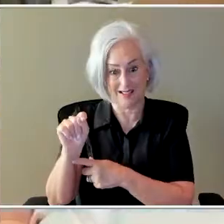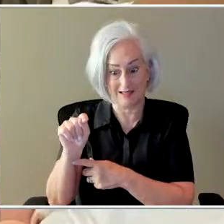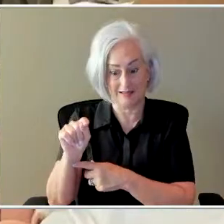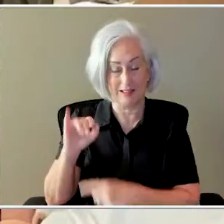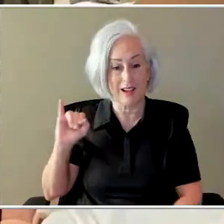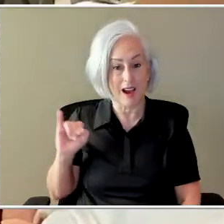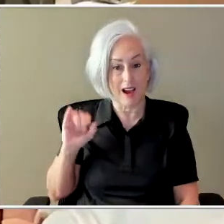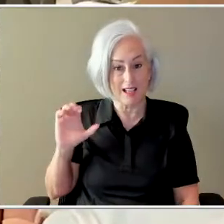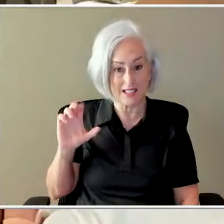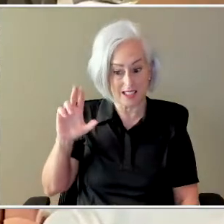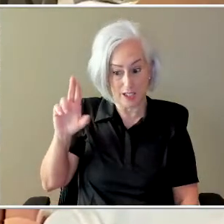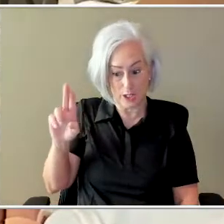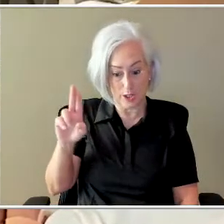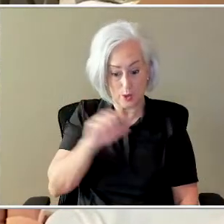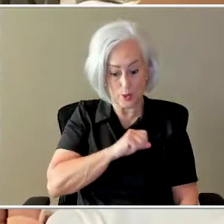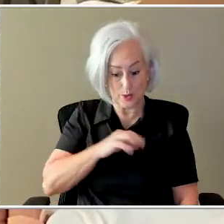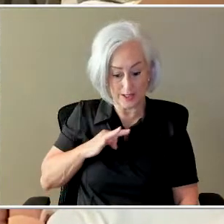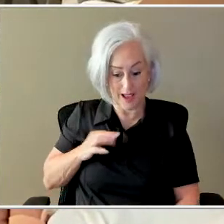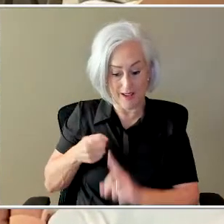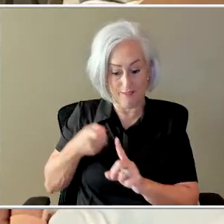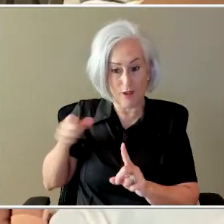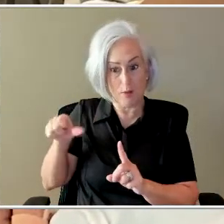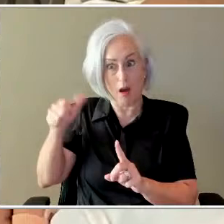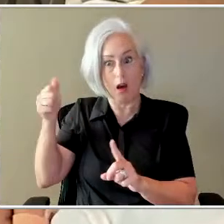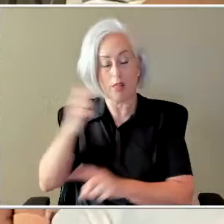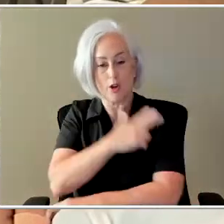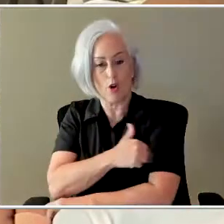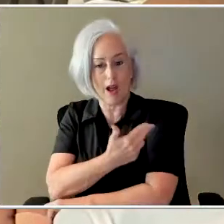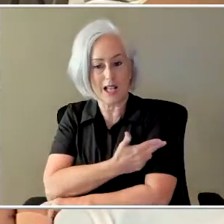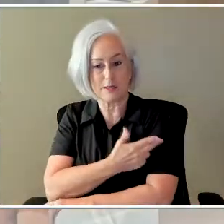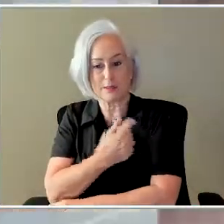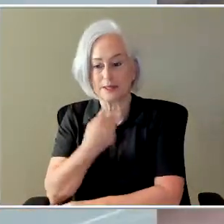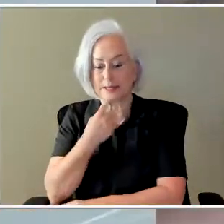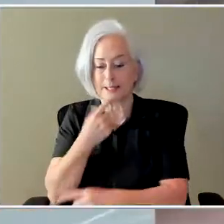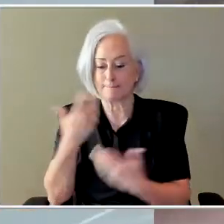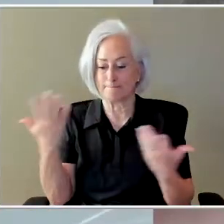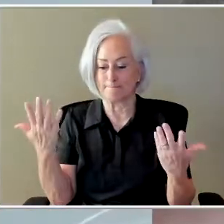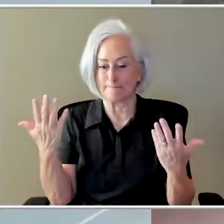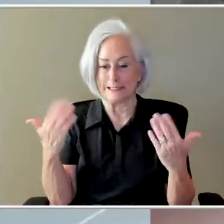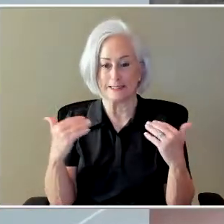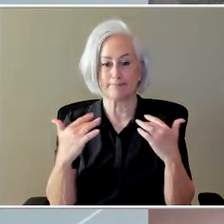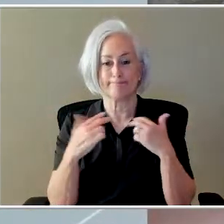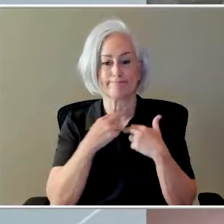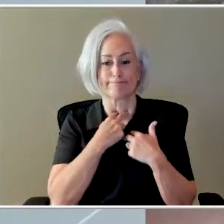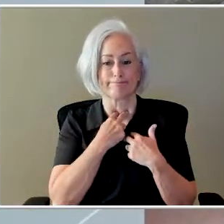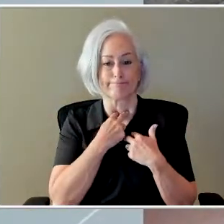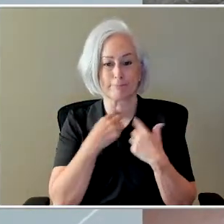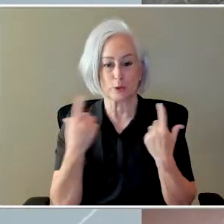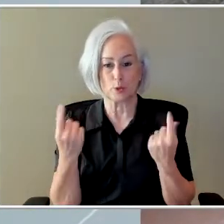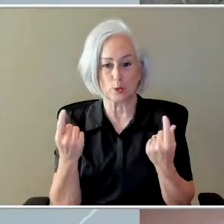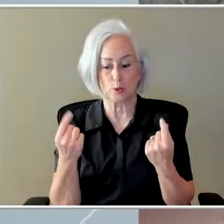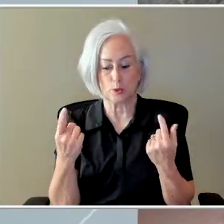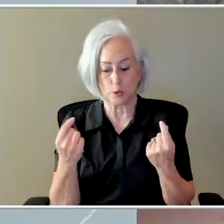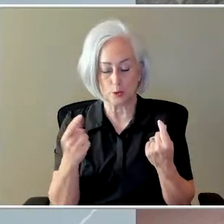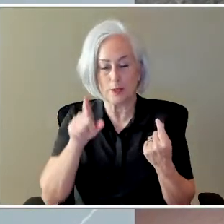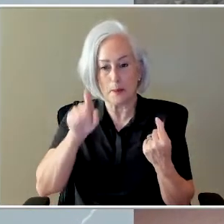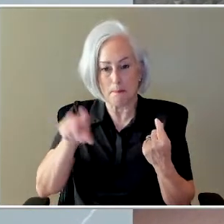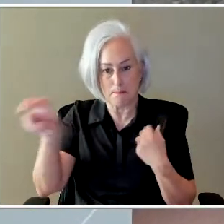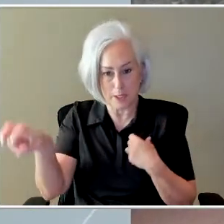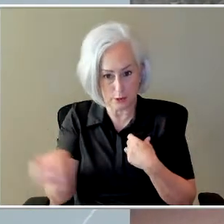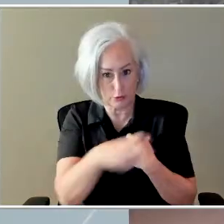more they could do besides transfer him to the University of Kansas Health System. But even with higher level of care,